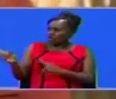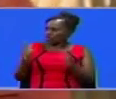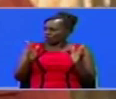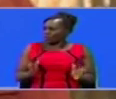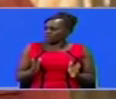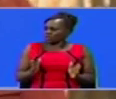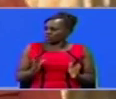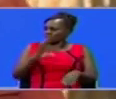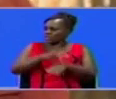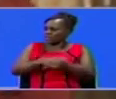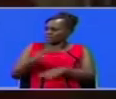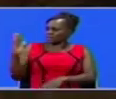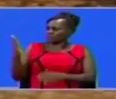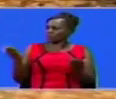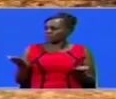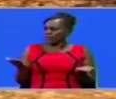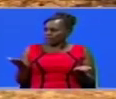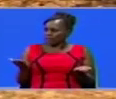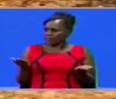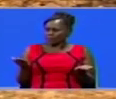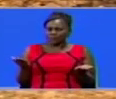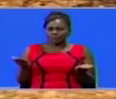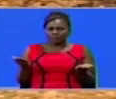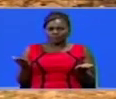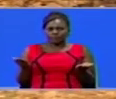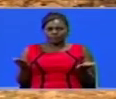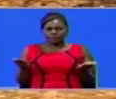atatolewa security yake wapi?